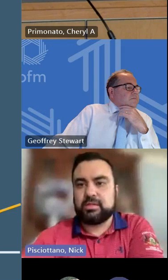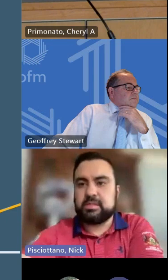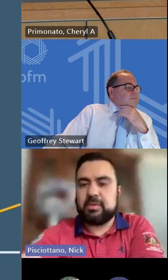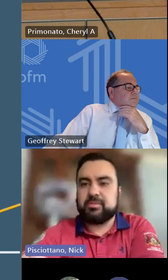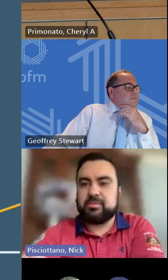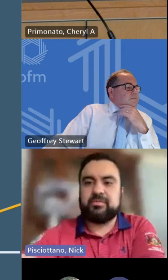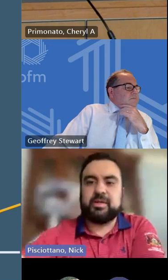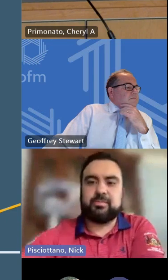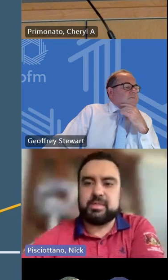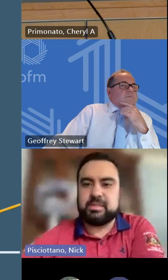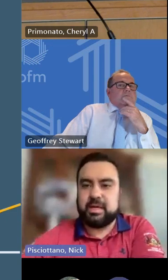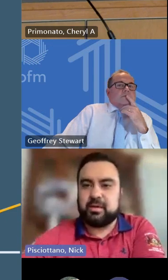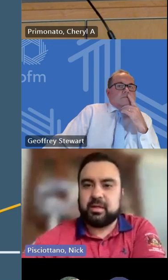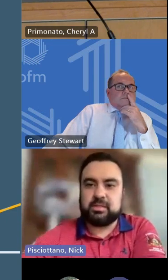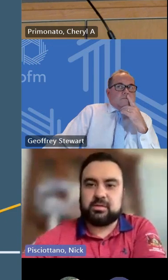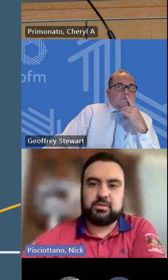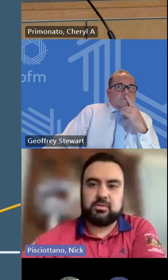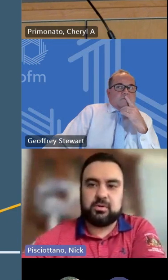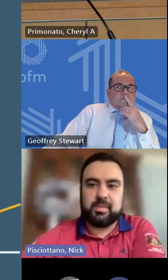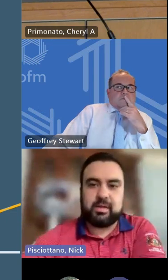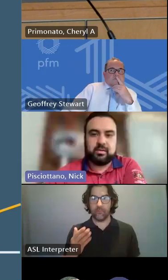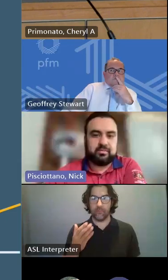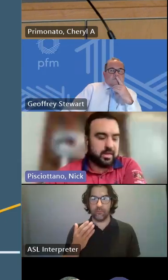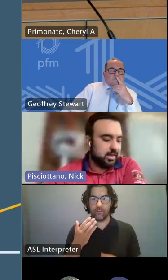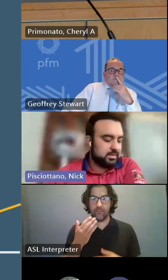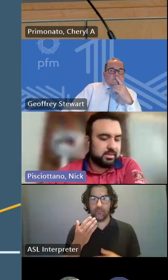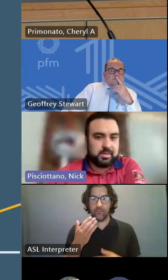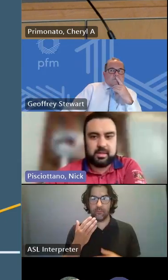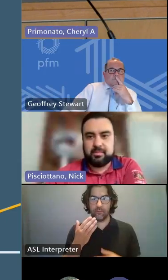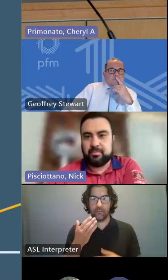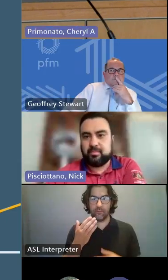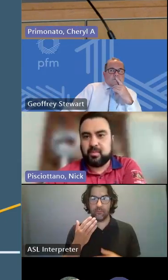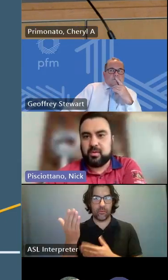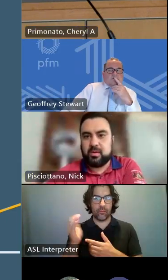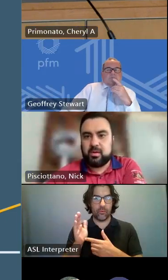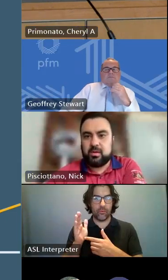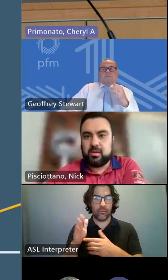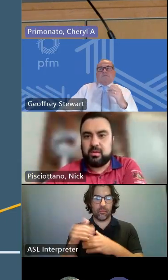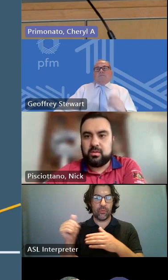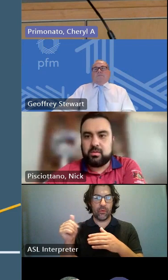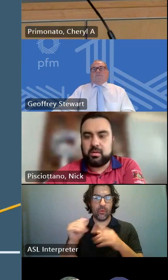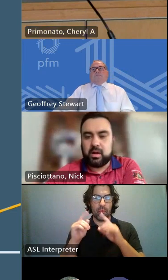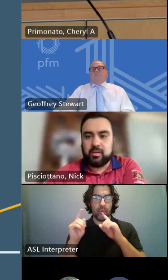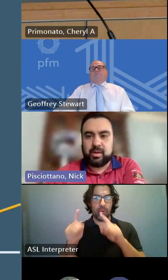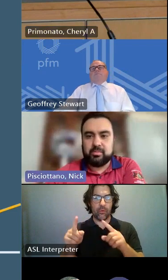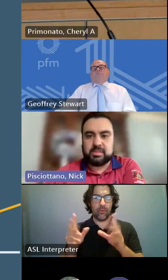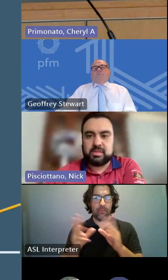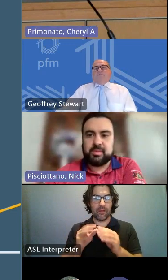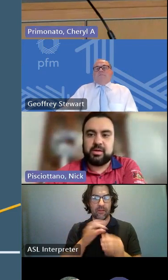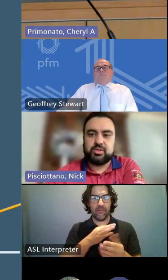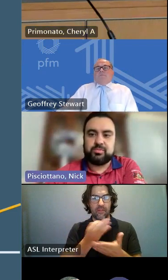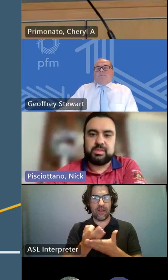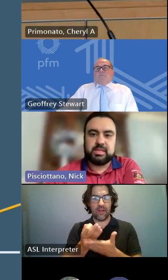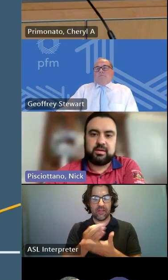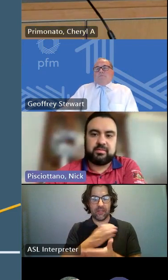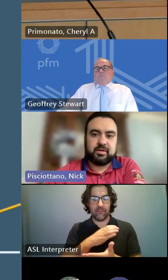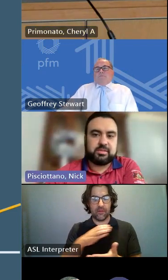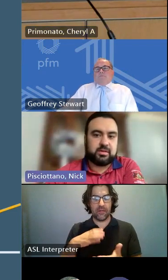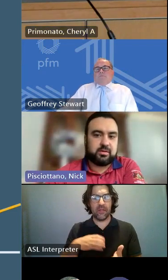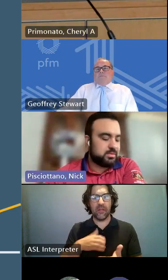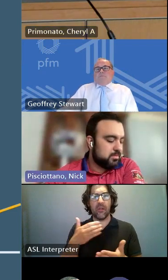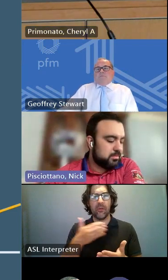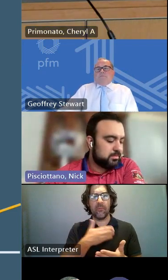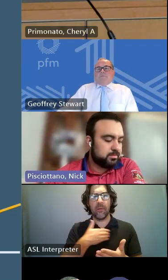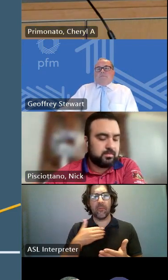Good morning. This is Representative Nick Piscatana. I'd like to call to order the meeting of the Finance Committee. Other members of this committee, could you please